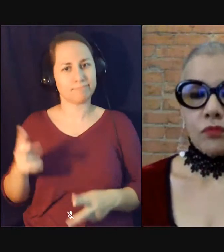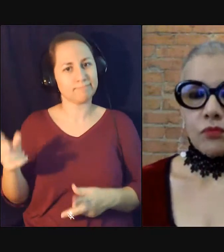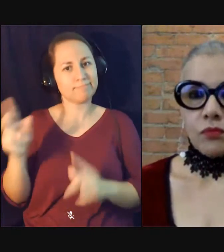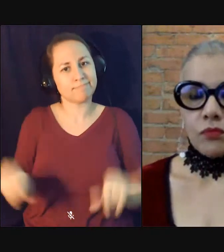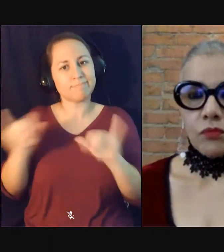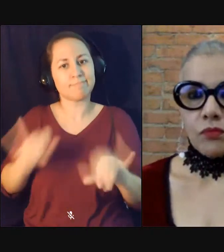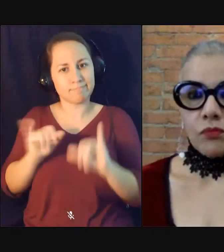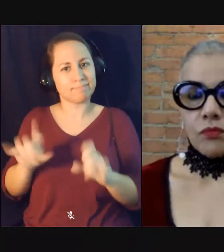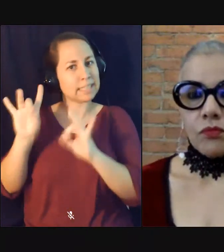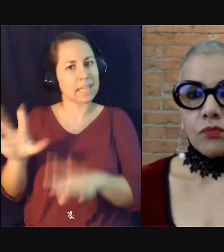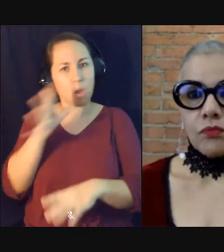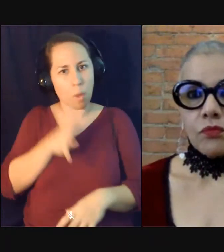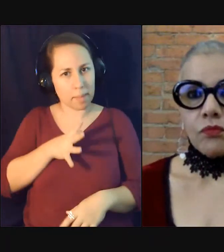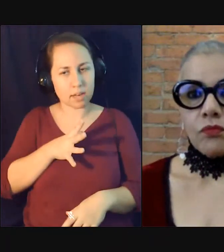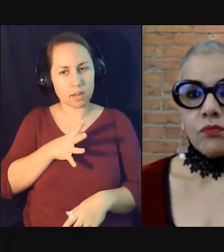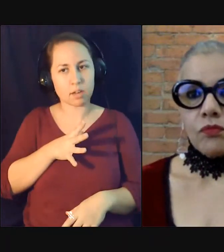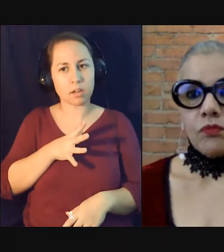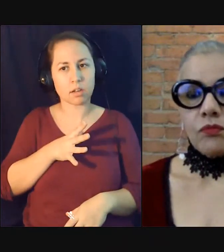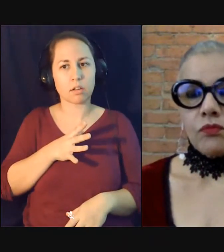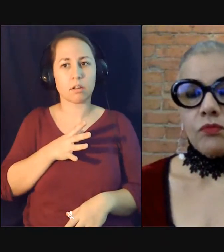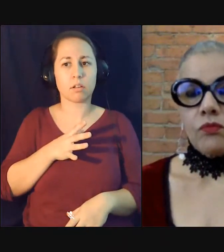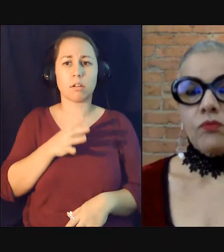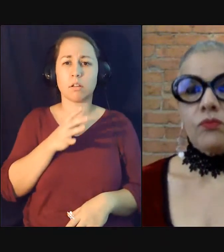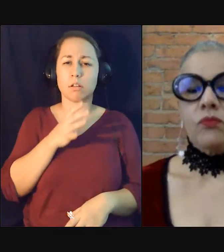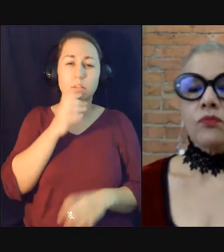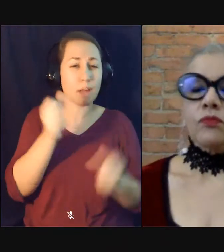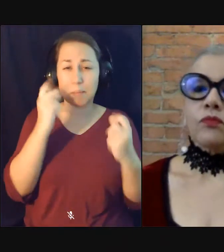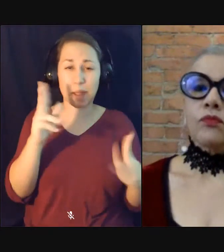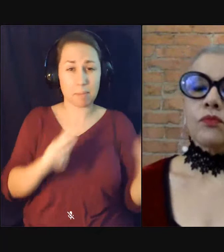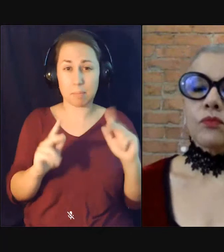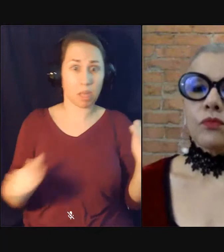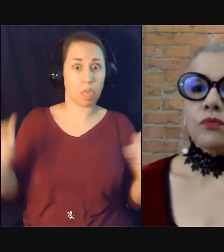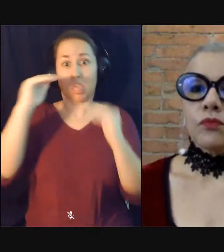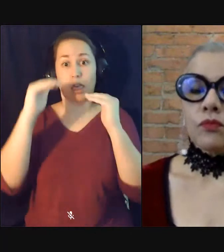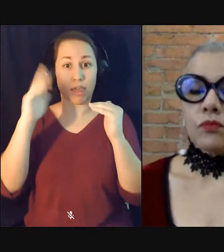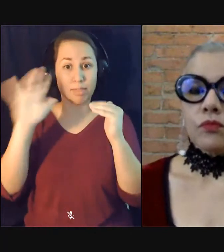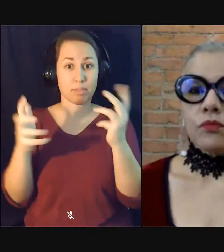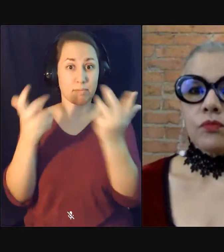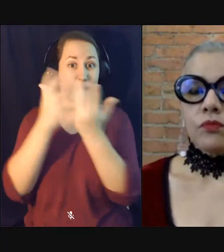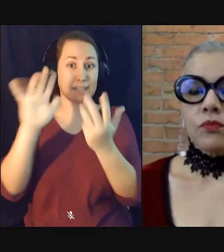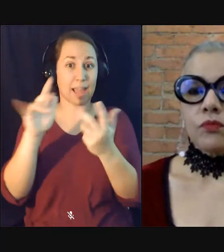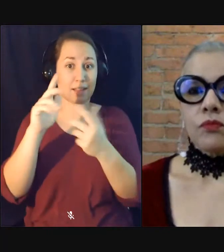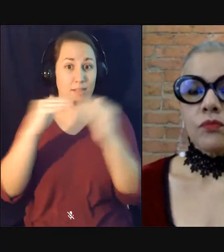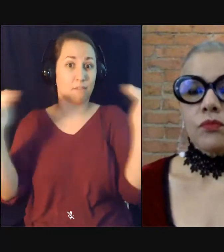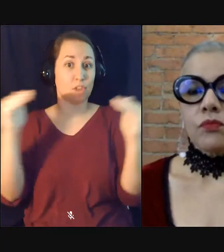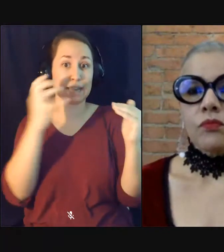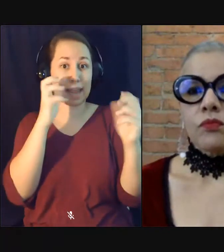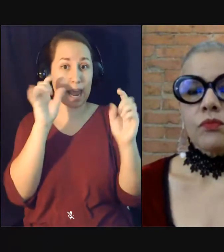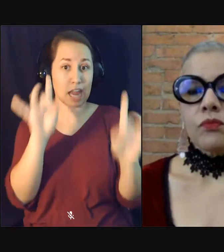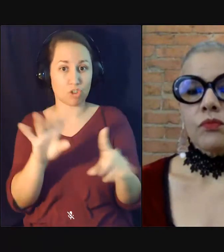raised towards this specific level of animated hatred. It's a matter of choosing to lean in. But within